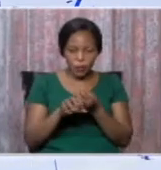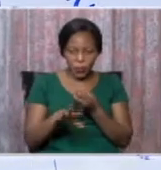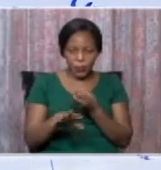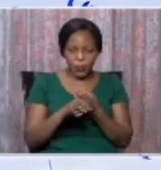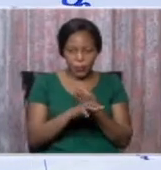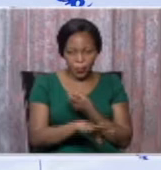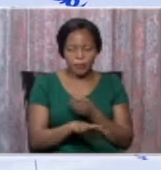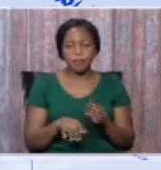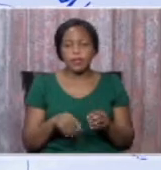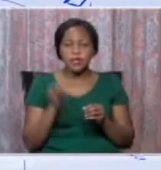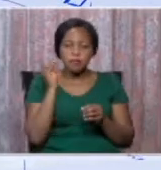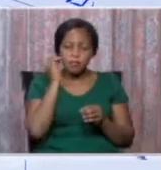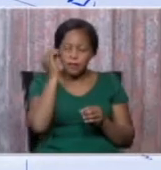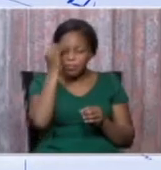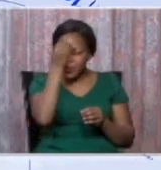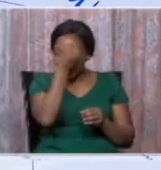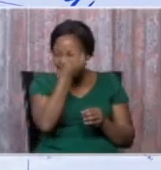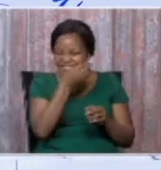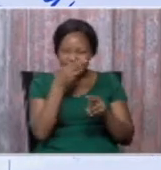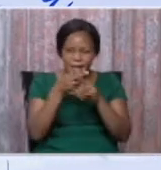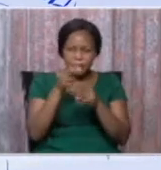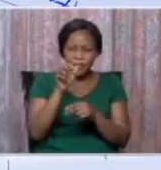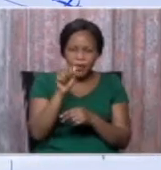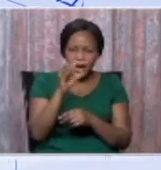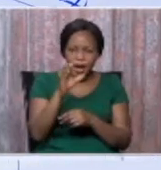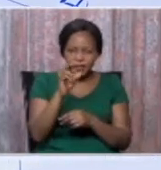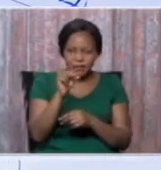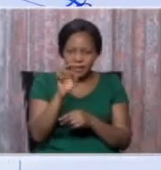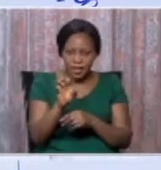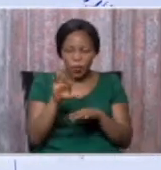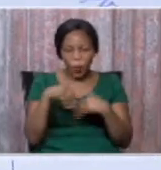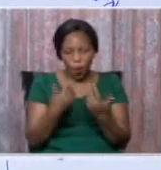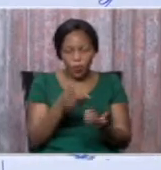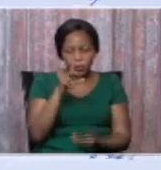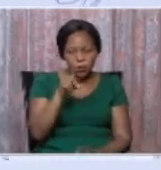have growth of pubic hair around the private parts.